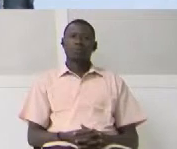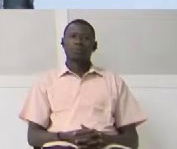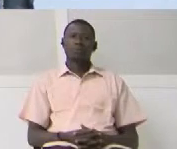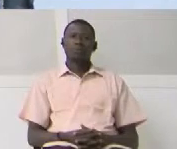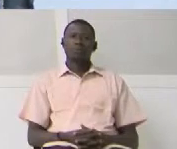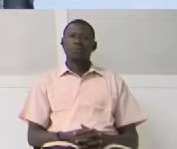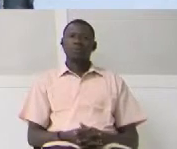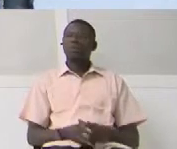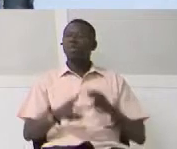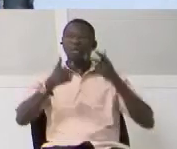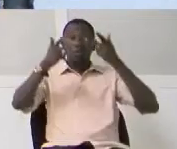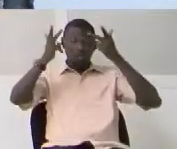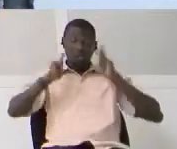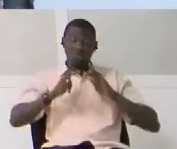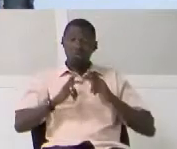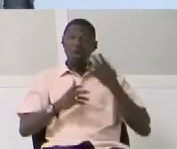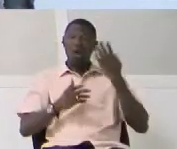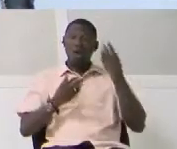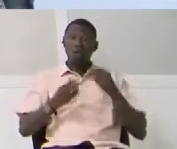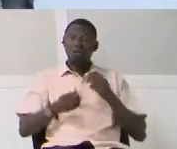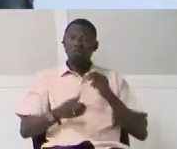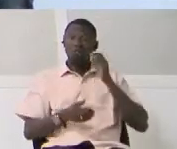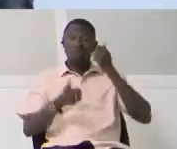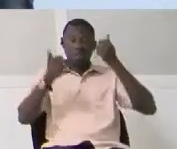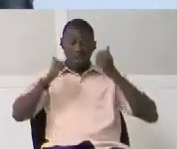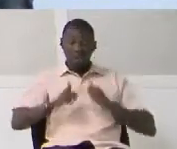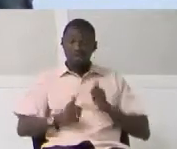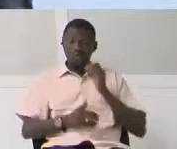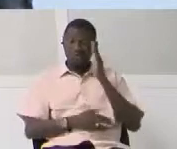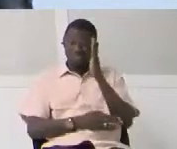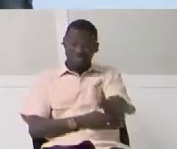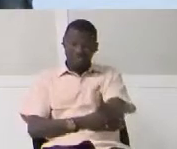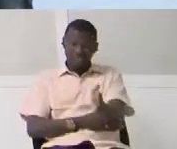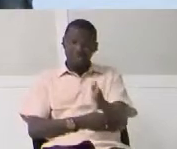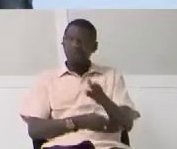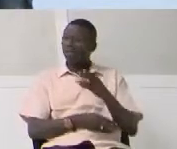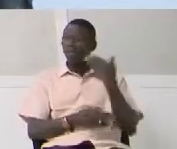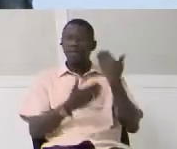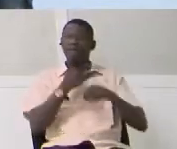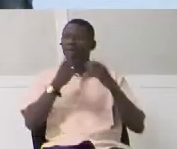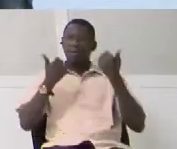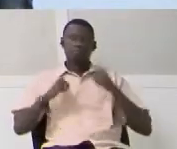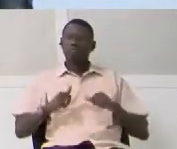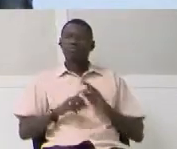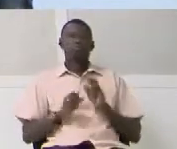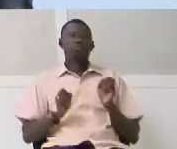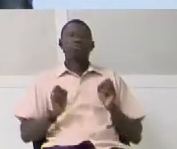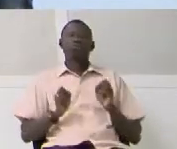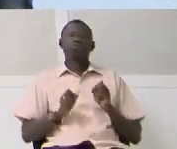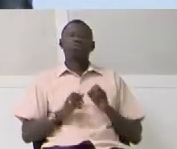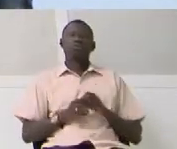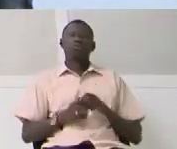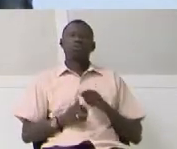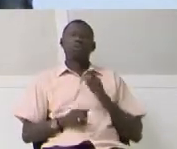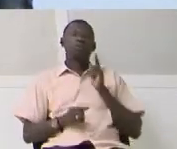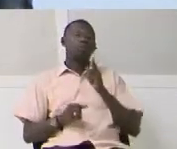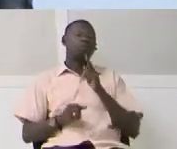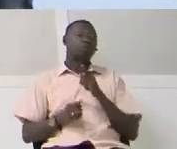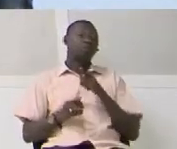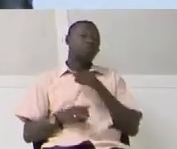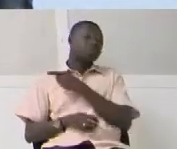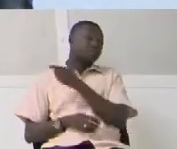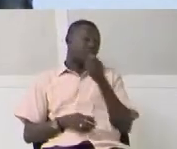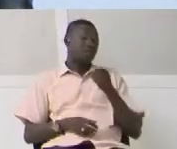The law did not operate as it should. But a young son, Papa, and even they themselves, the government made a